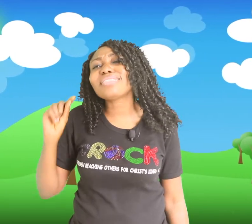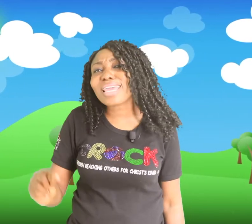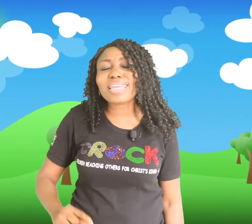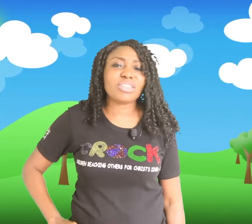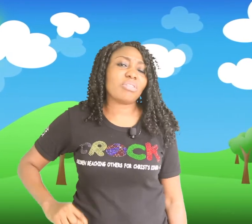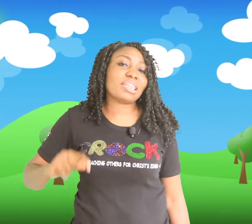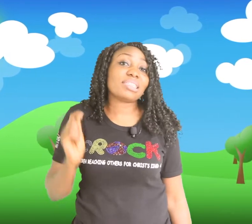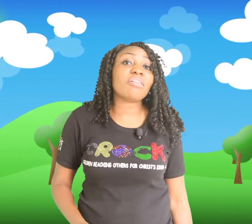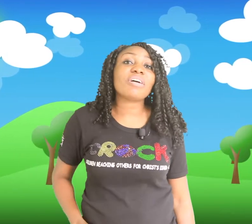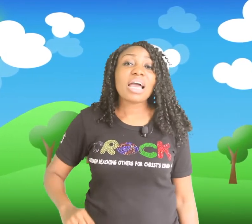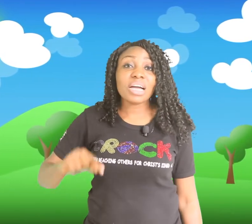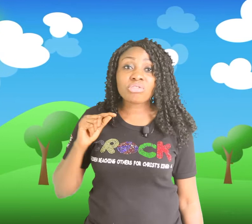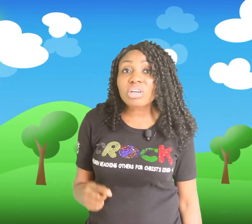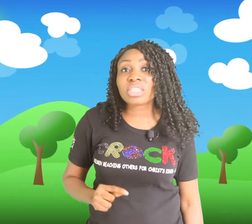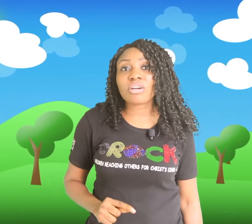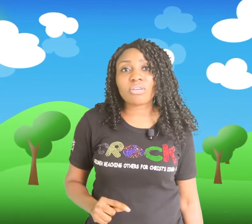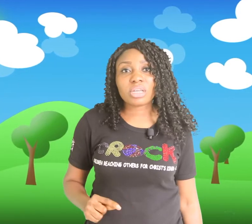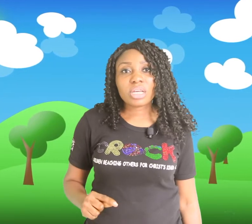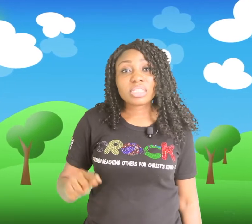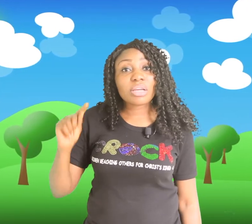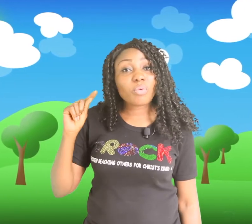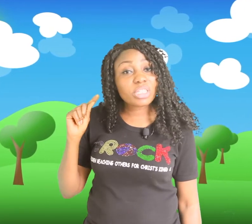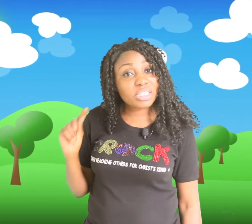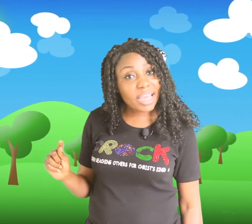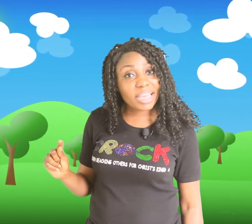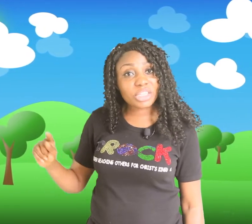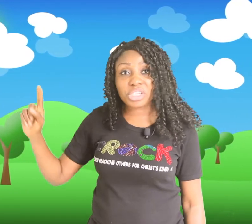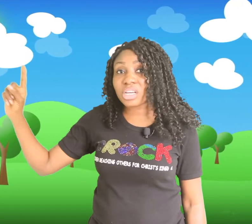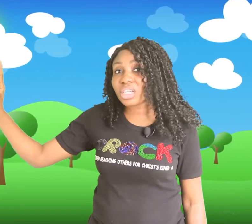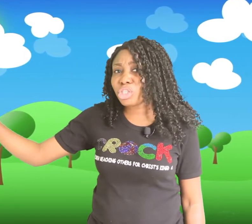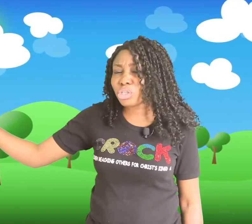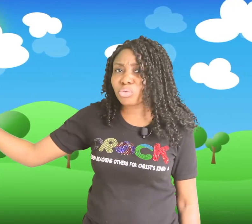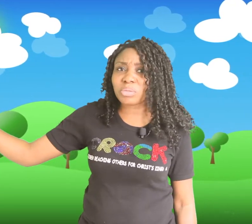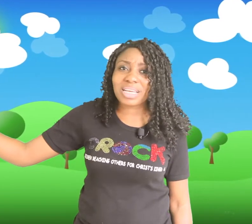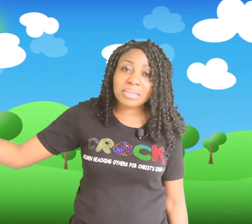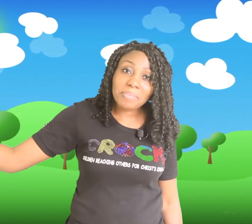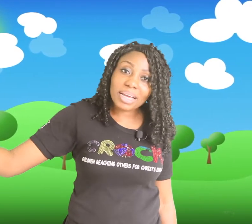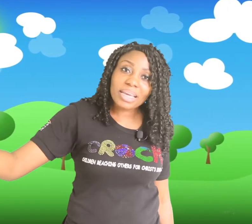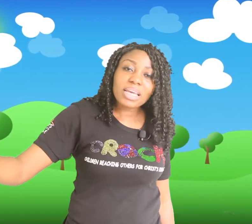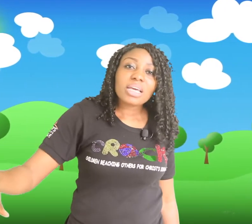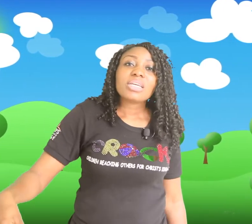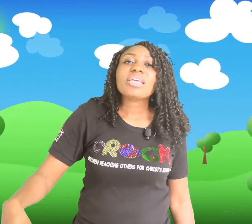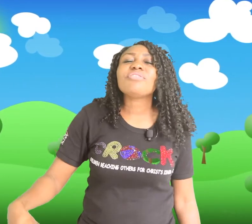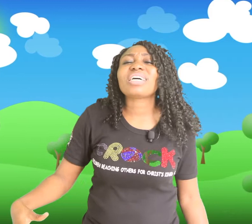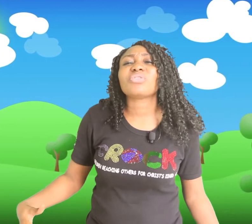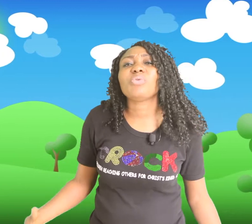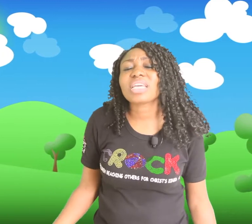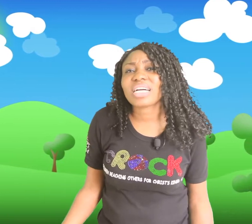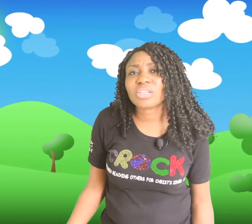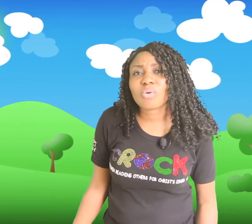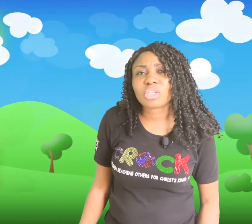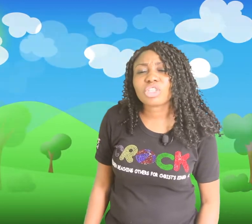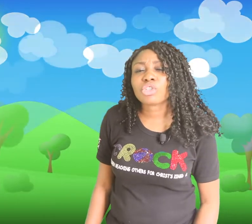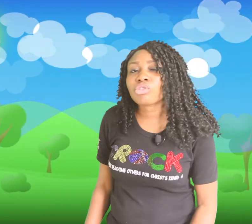kept saying it to herself and trusting God. Then one day she heard that Jesus was passing by. Even as